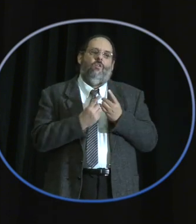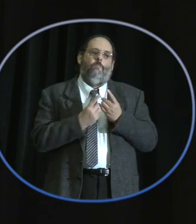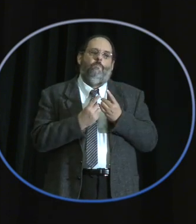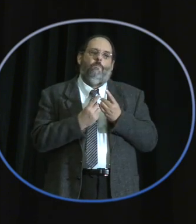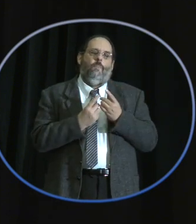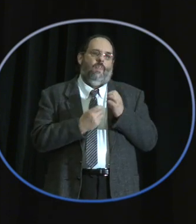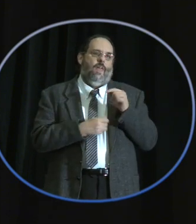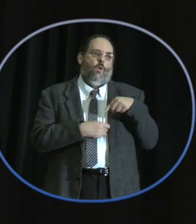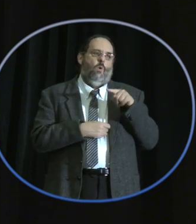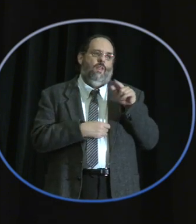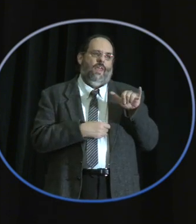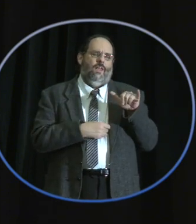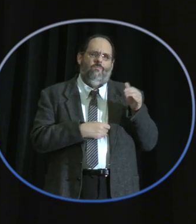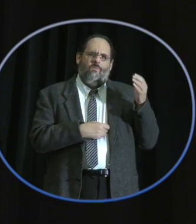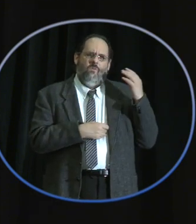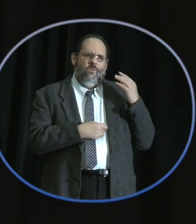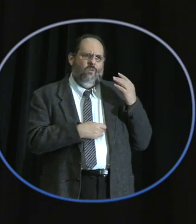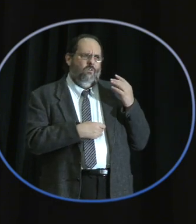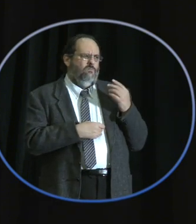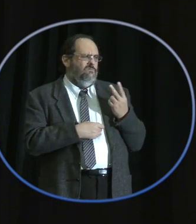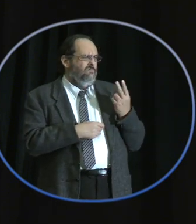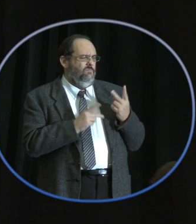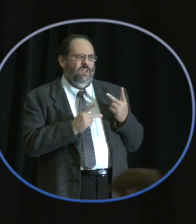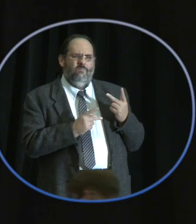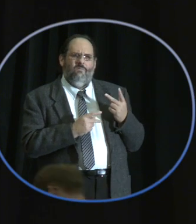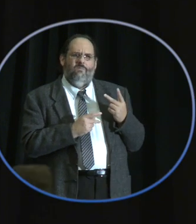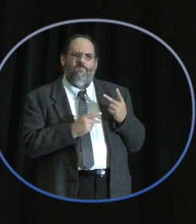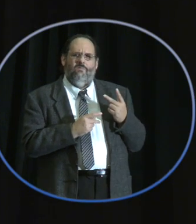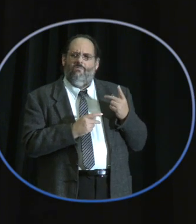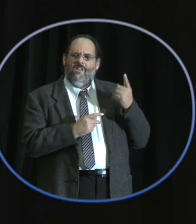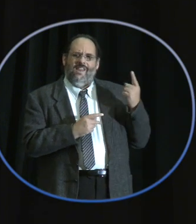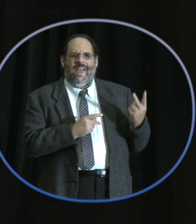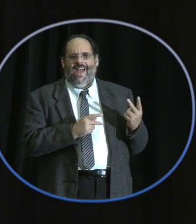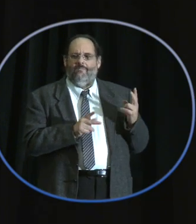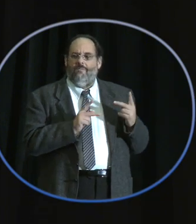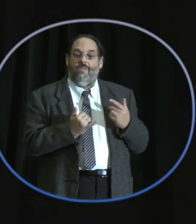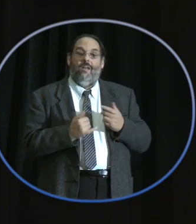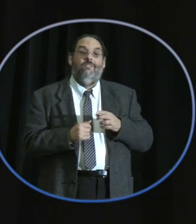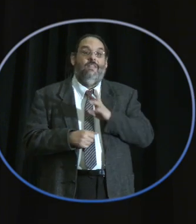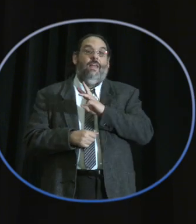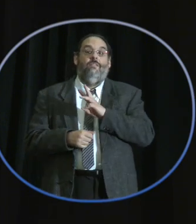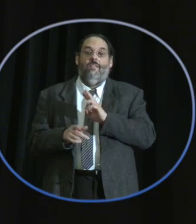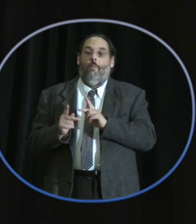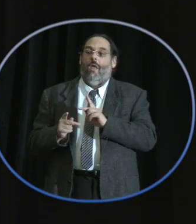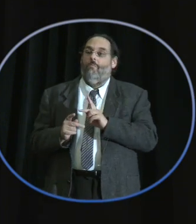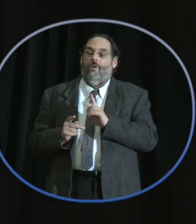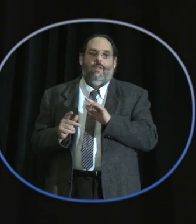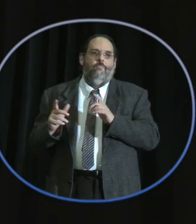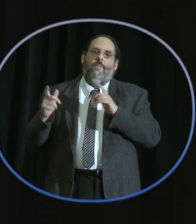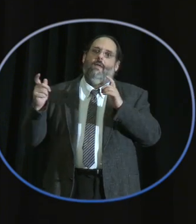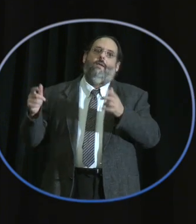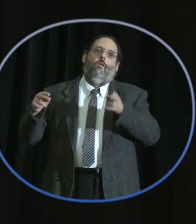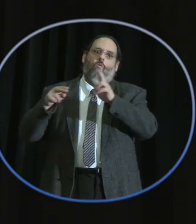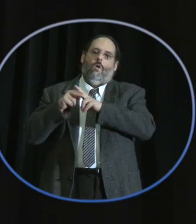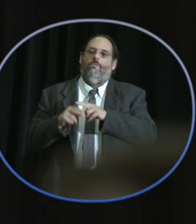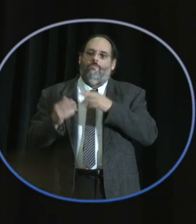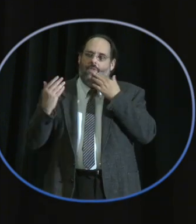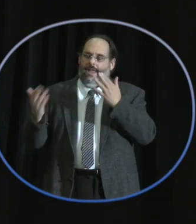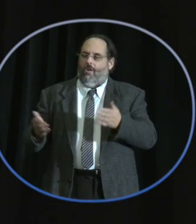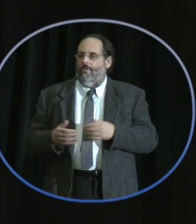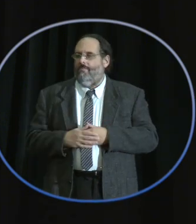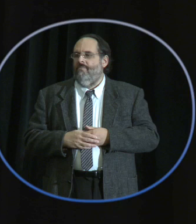I started, it was like 1.5, maybe 2 people. And we are now 6 people strong, which is huge. So thank